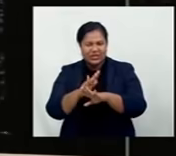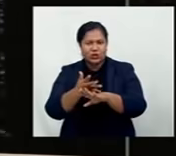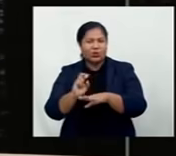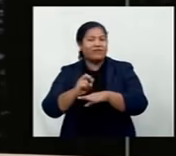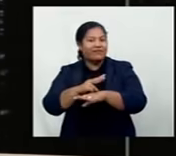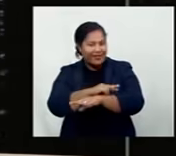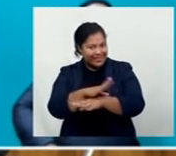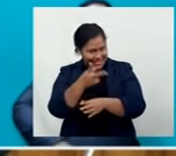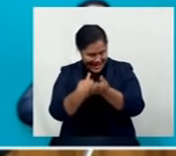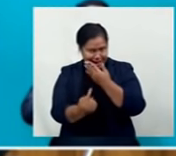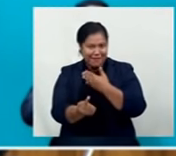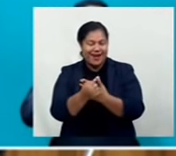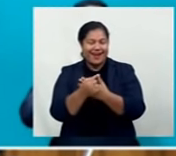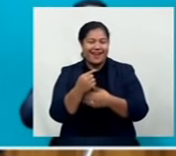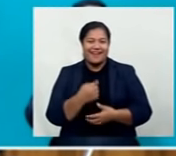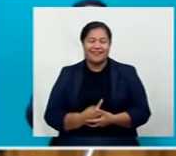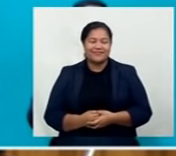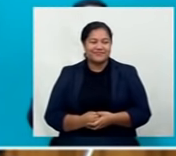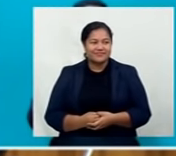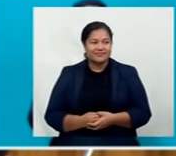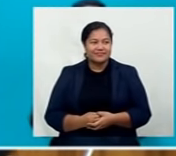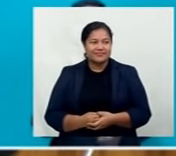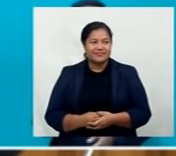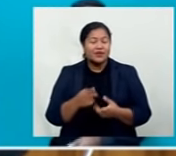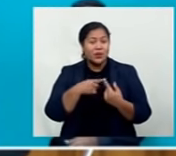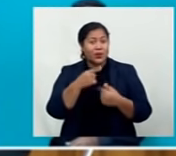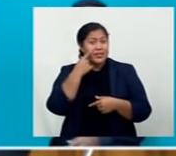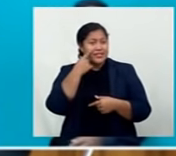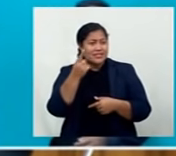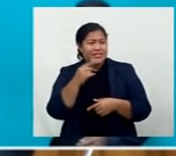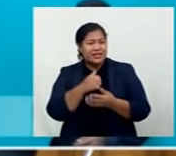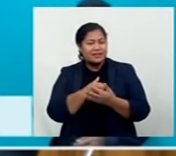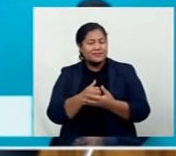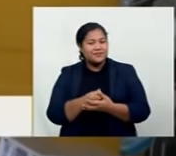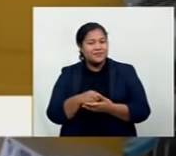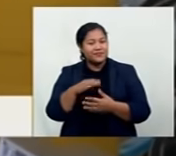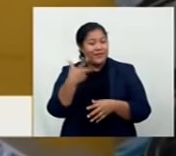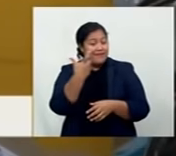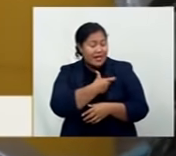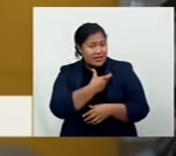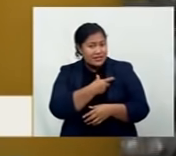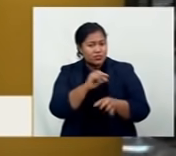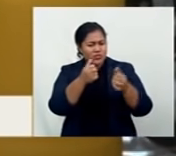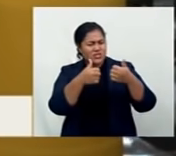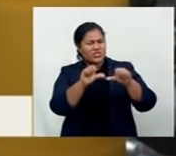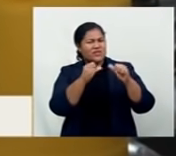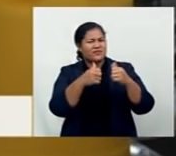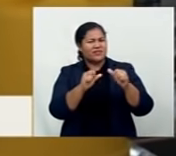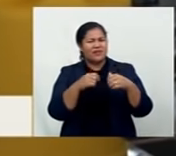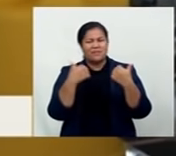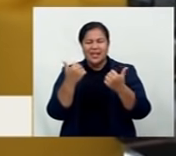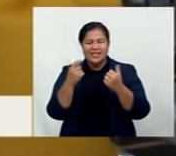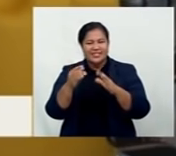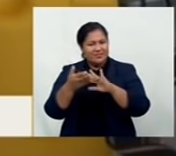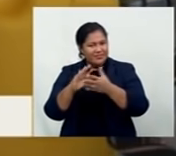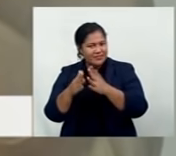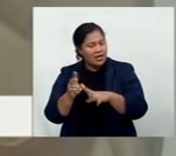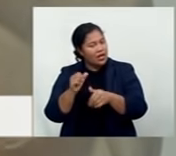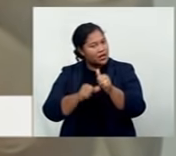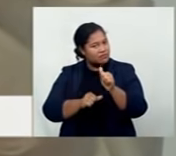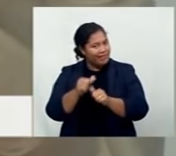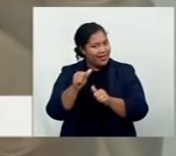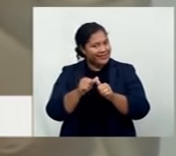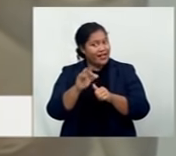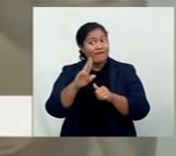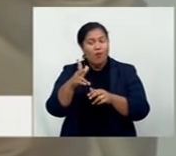Uluwai reports. We will see the numbers drop by the 31st of October. Vaccination to achieve herd immunity remains the best bet for the